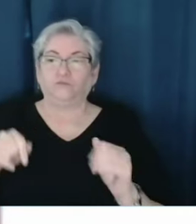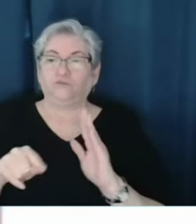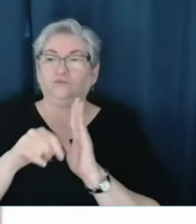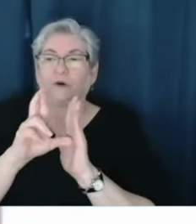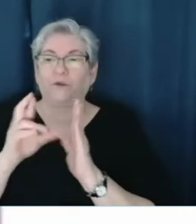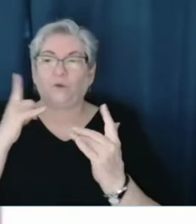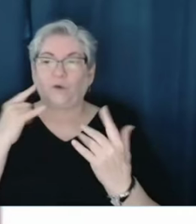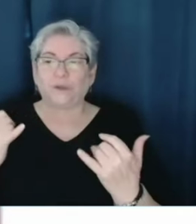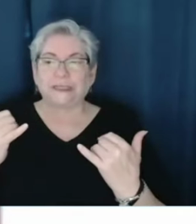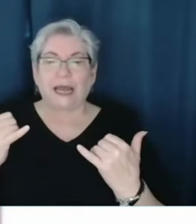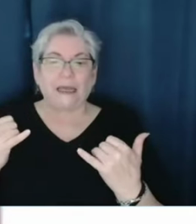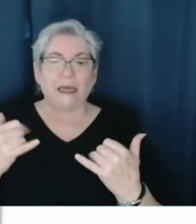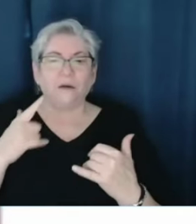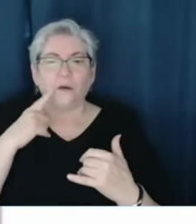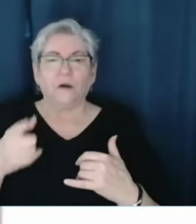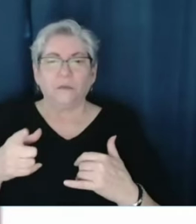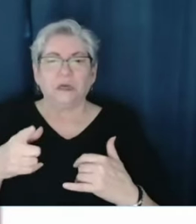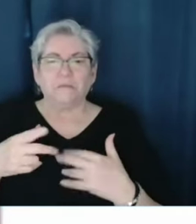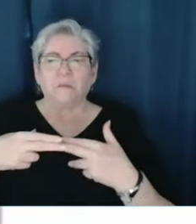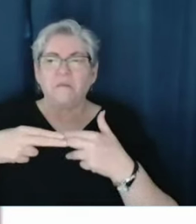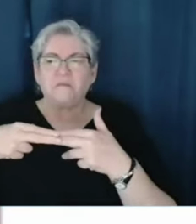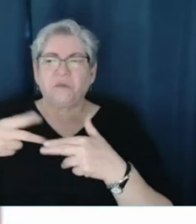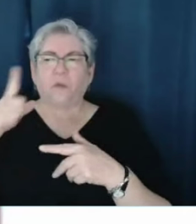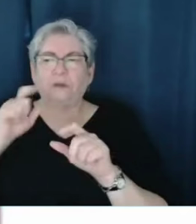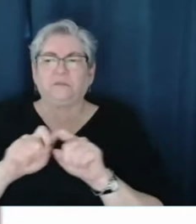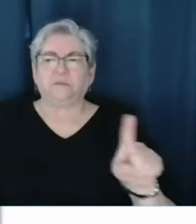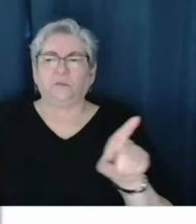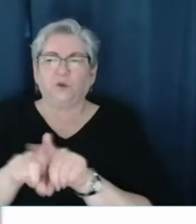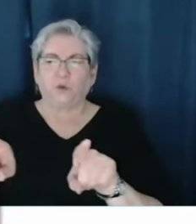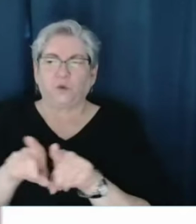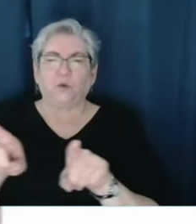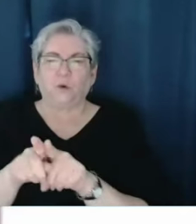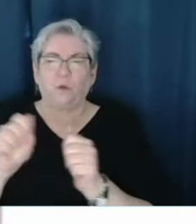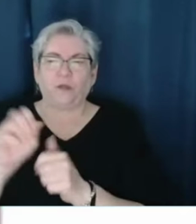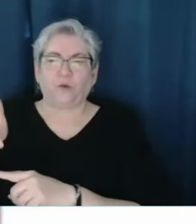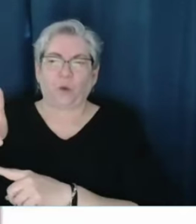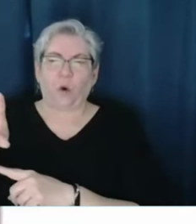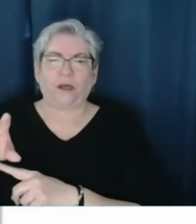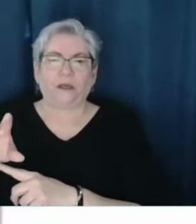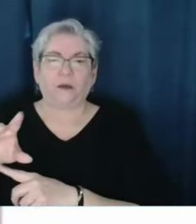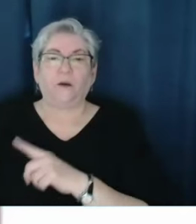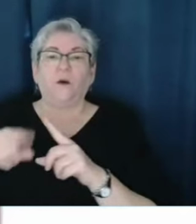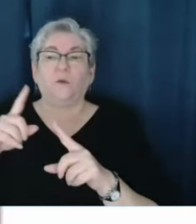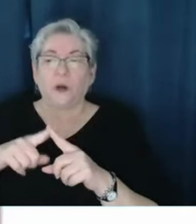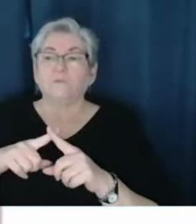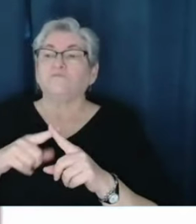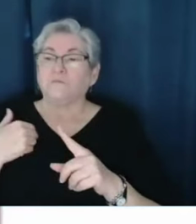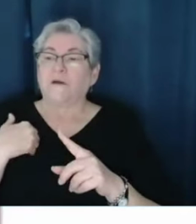be available in the slides that we send out with the recording once we make that available to